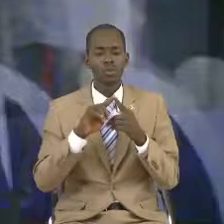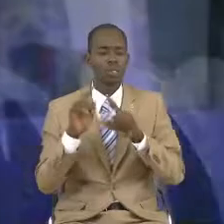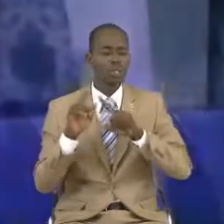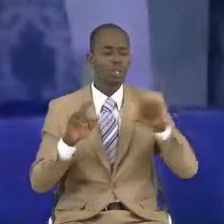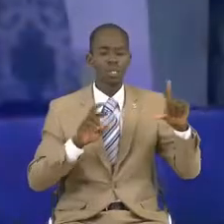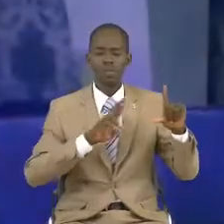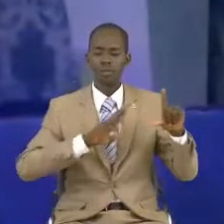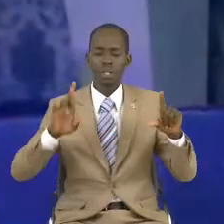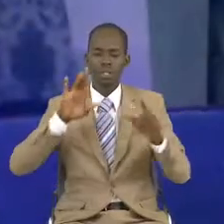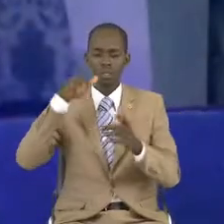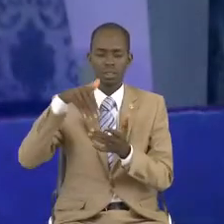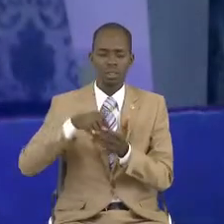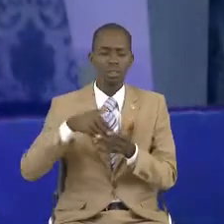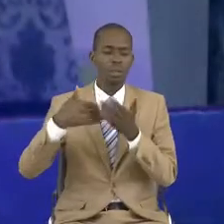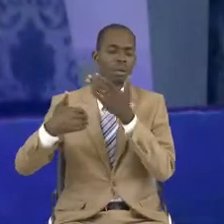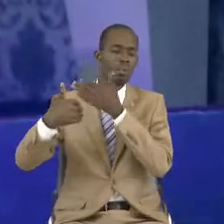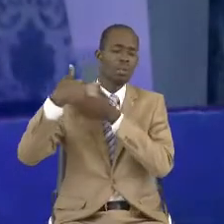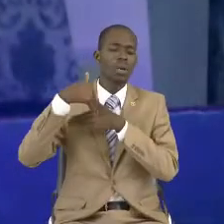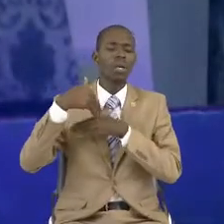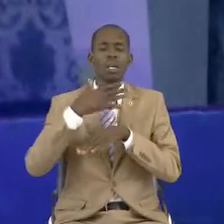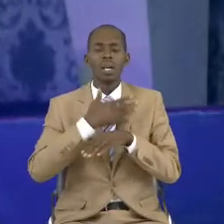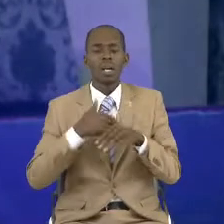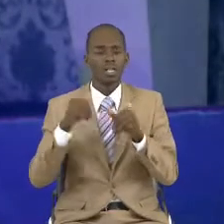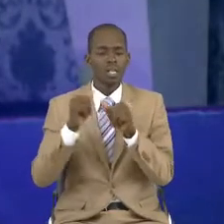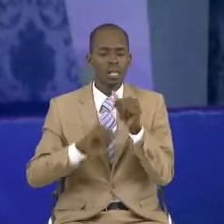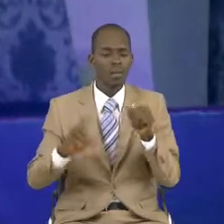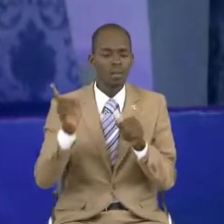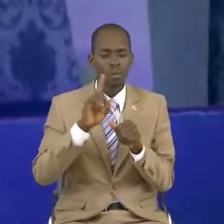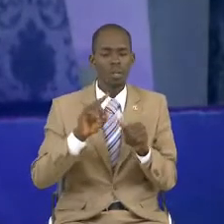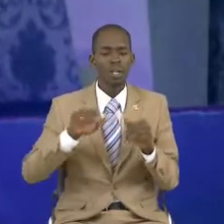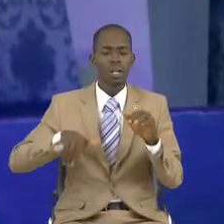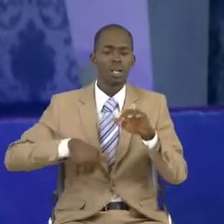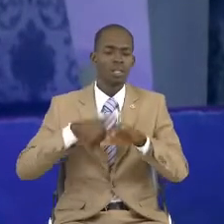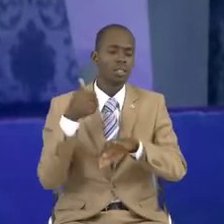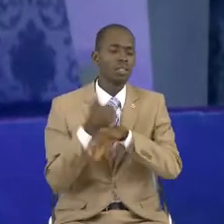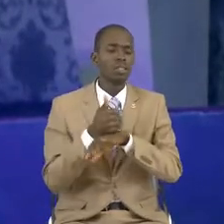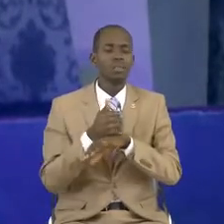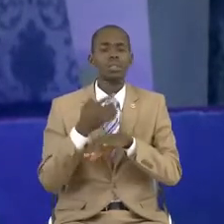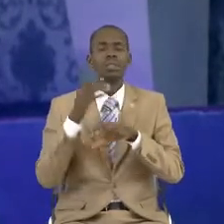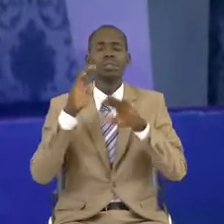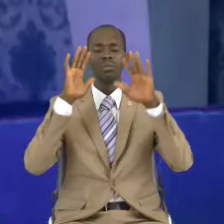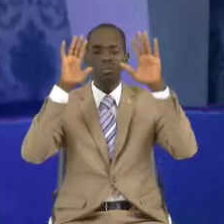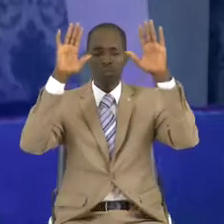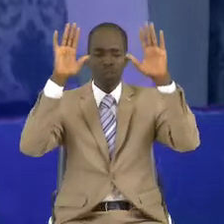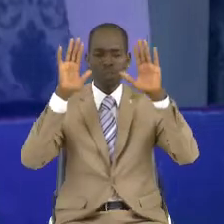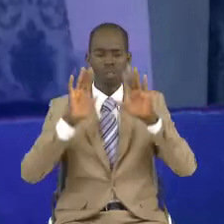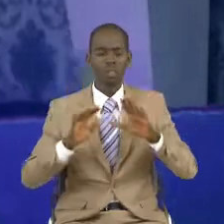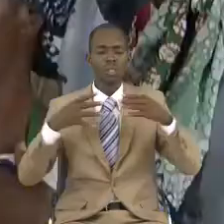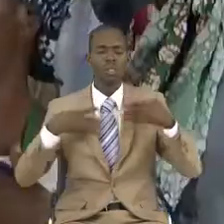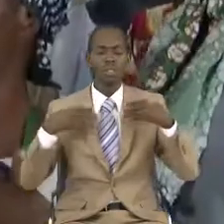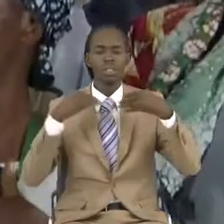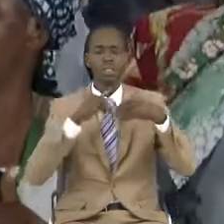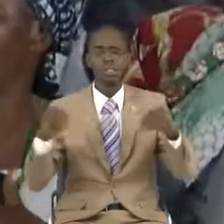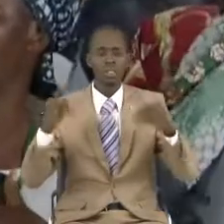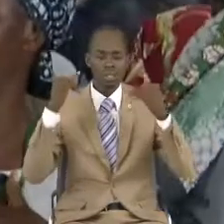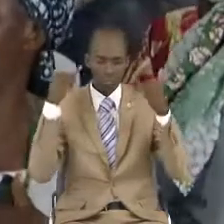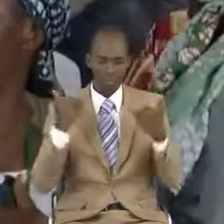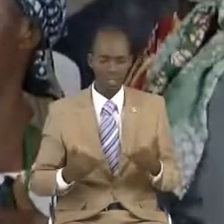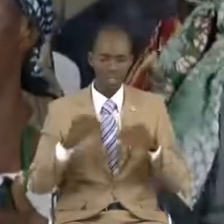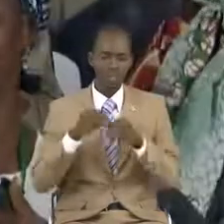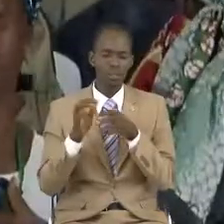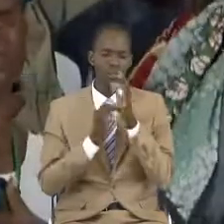center to the back and everywhere confirm miraculous healing right now